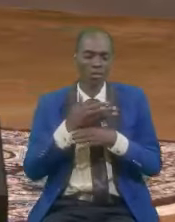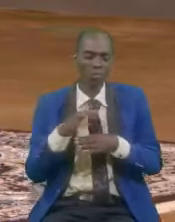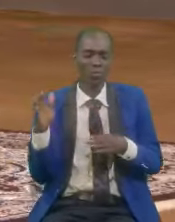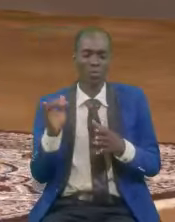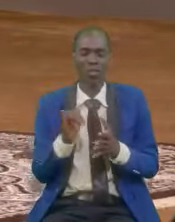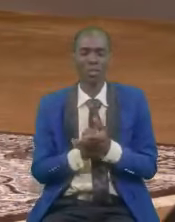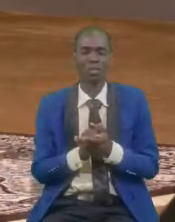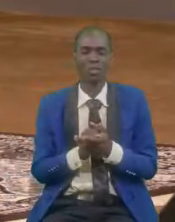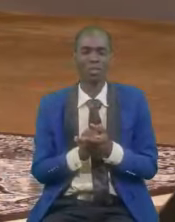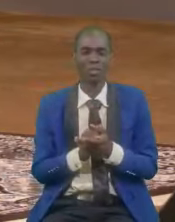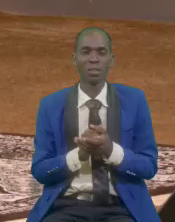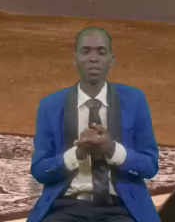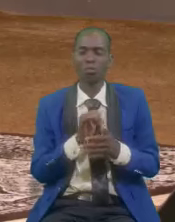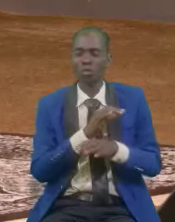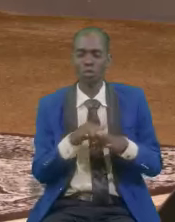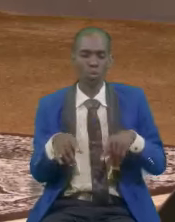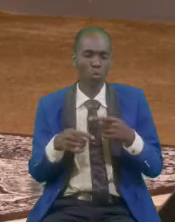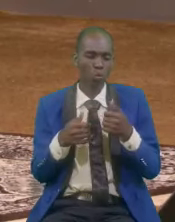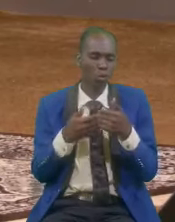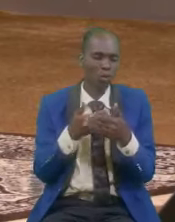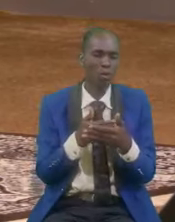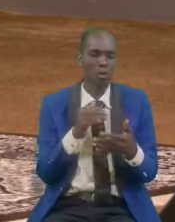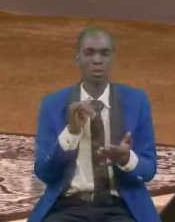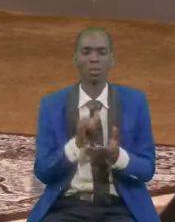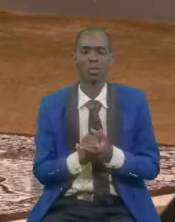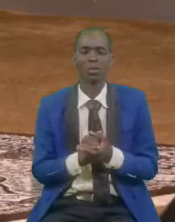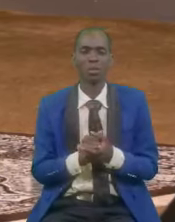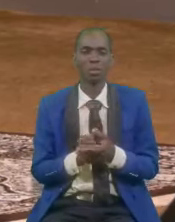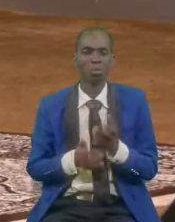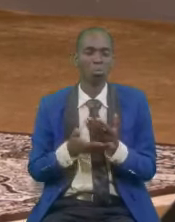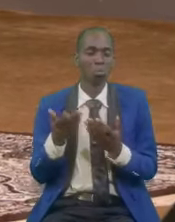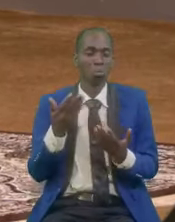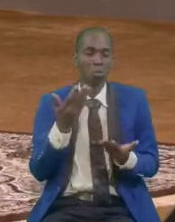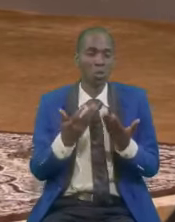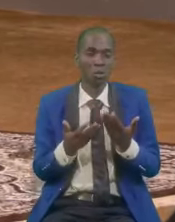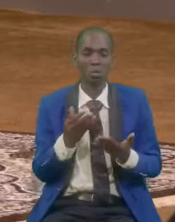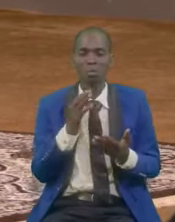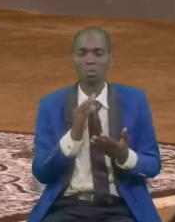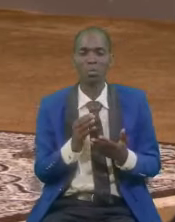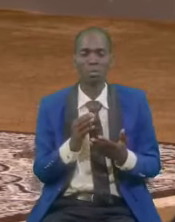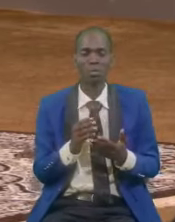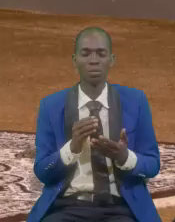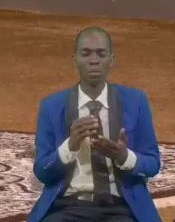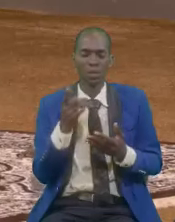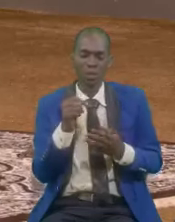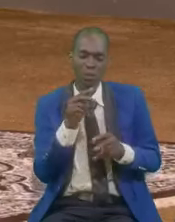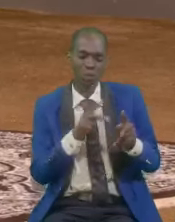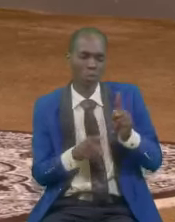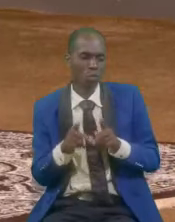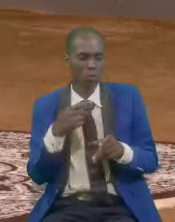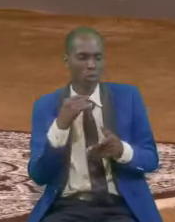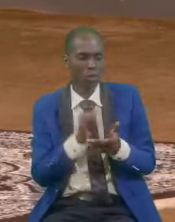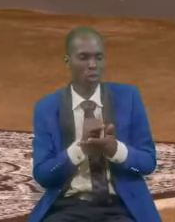that. It appears to be evil. Maybe it's not completely, completely evil, but the people who see you